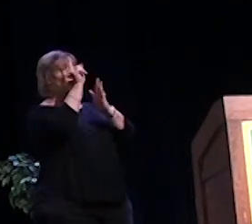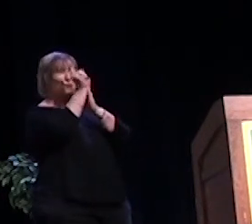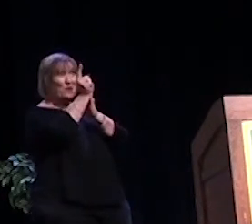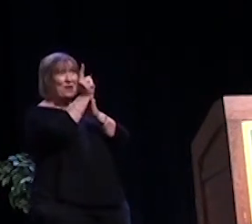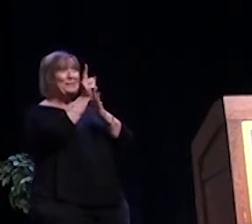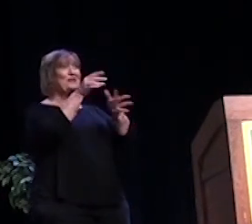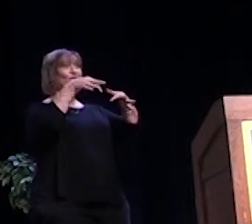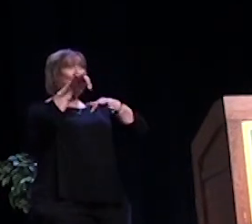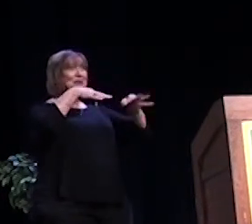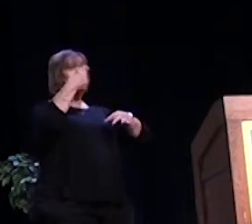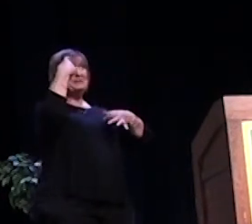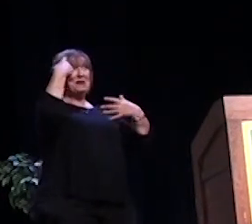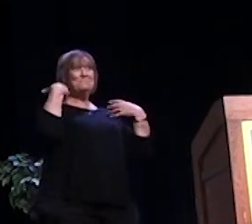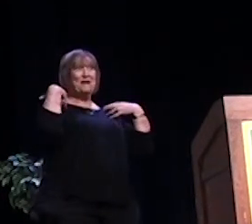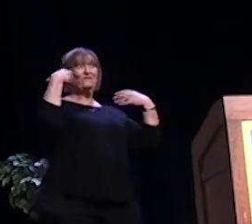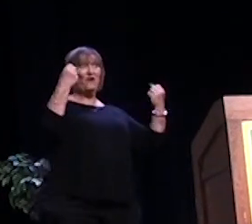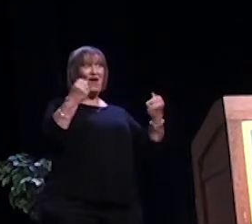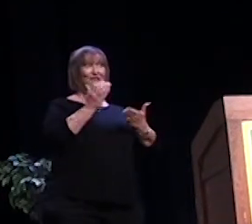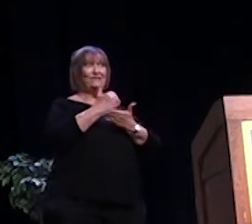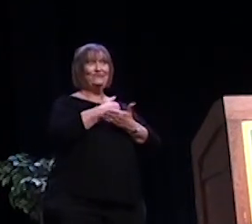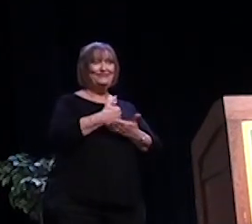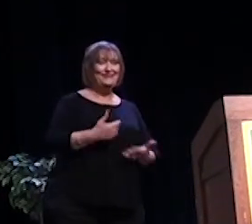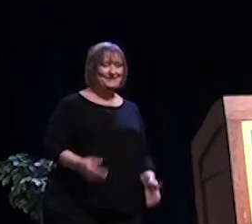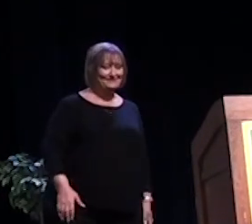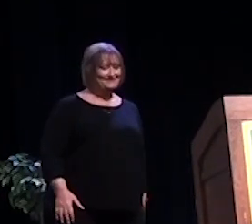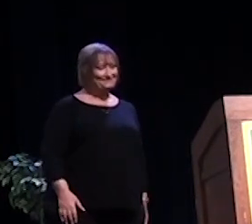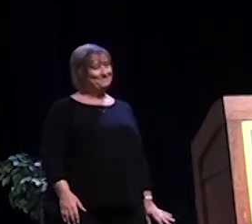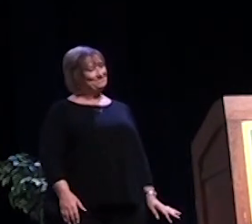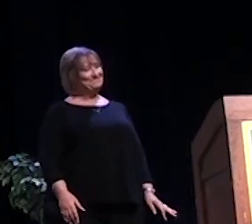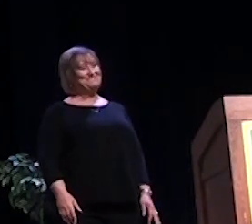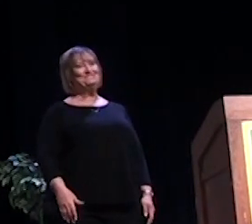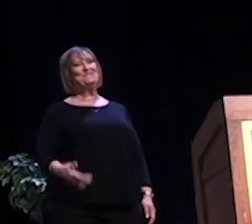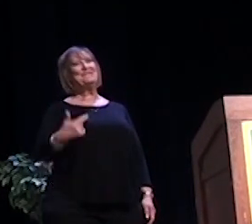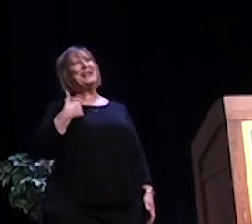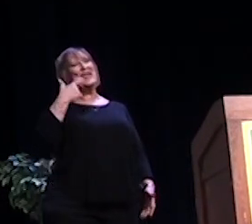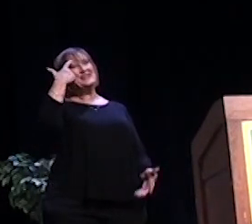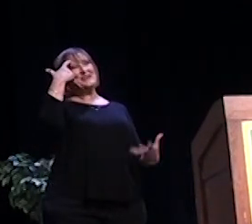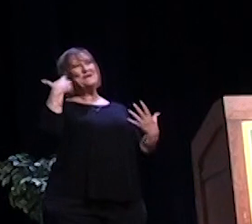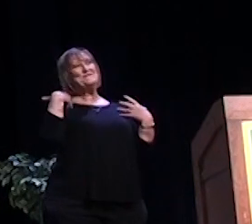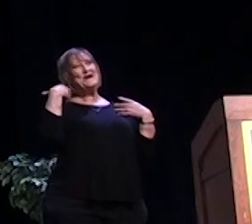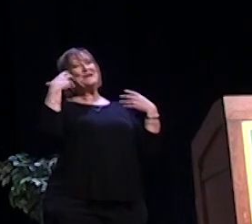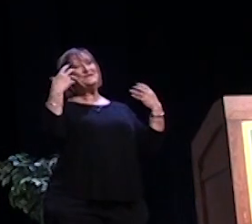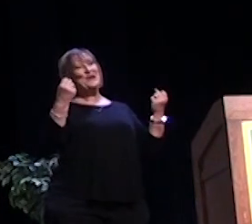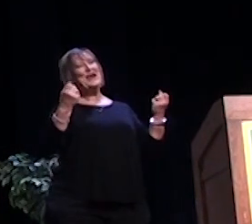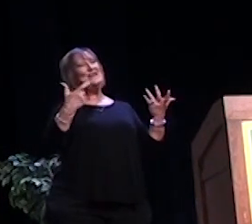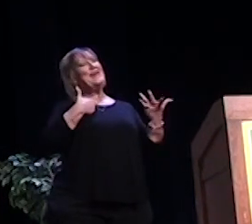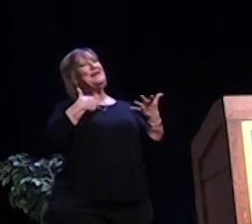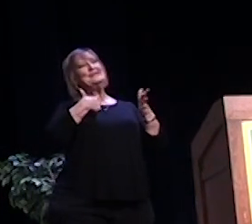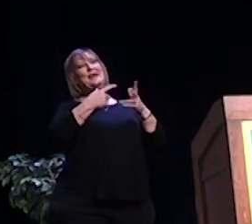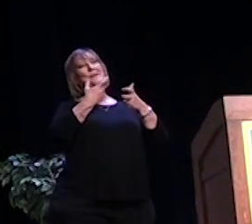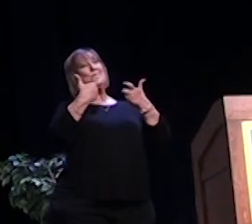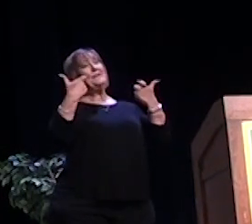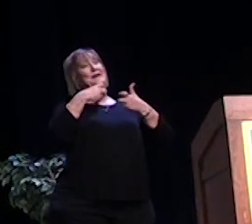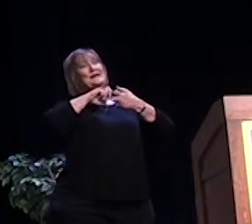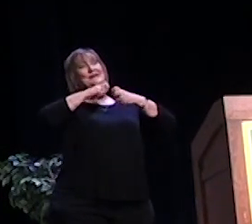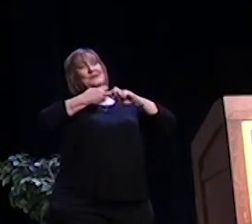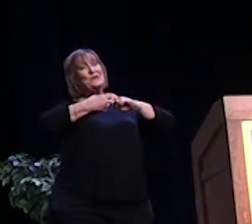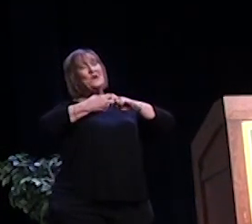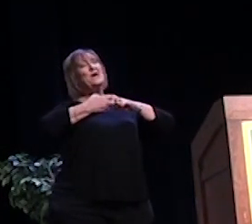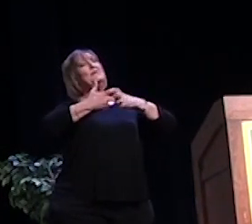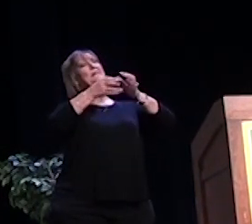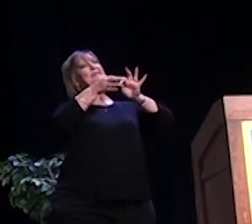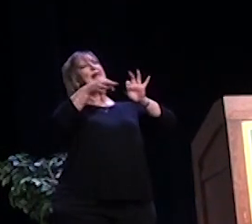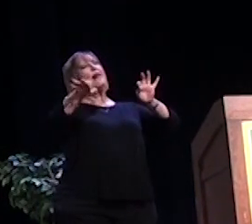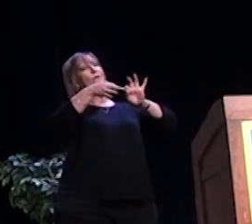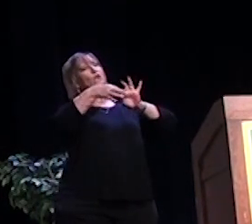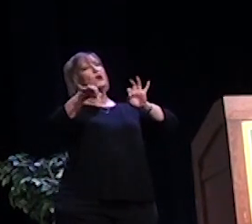We're going to answer all of it. I think when it comes to mental health, the biggest thing I would say is just the lack of normalization around the